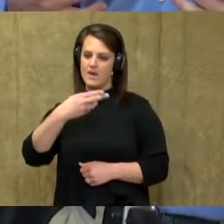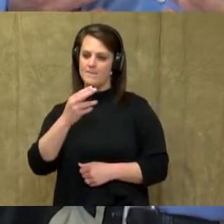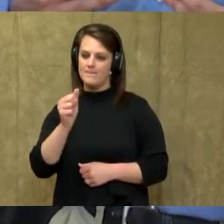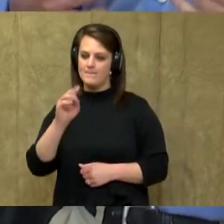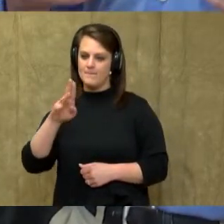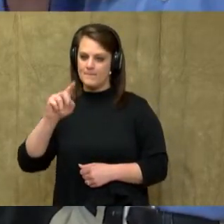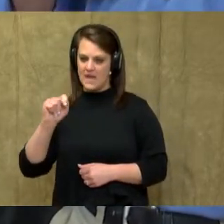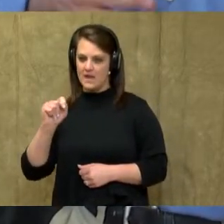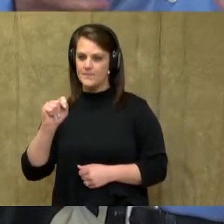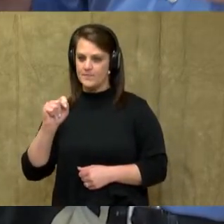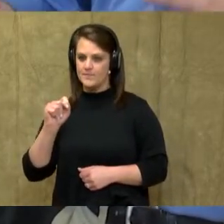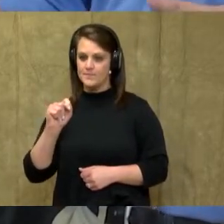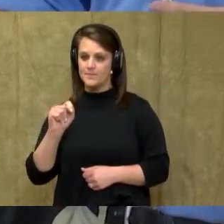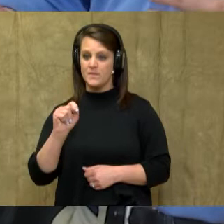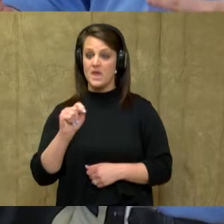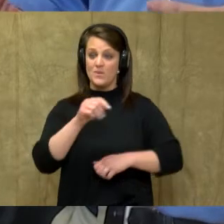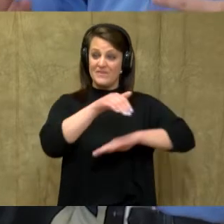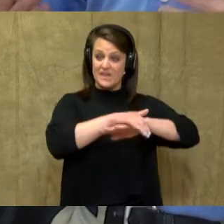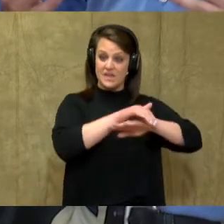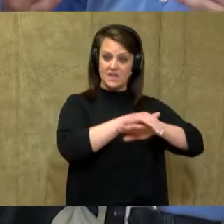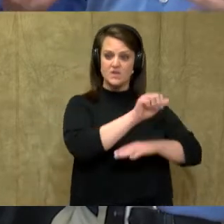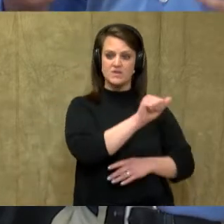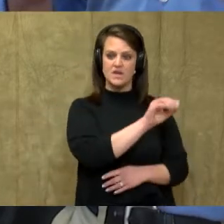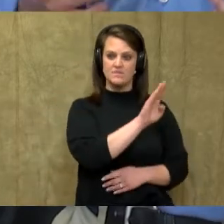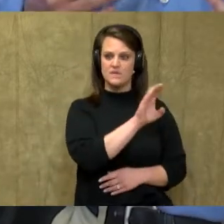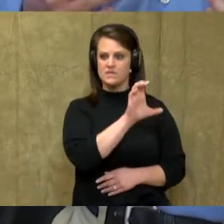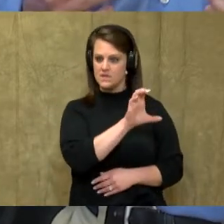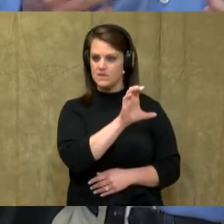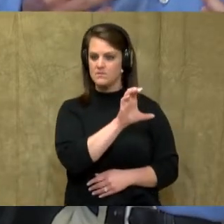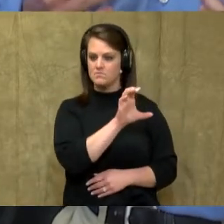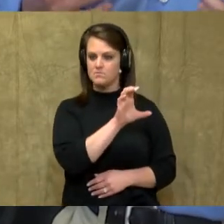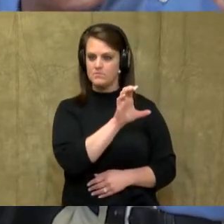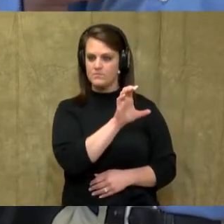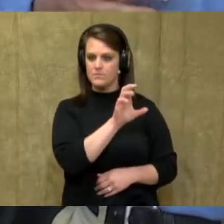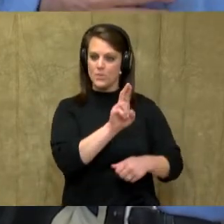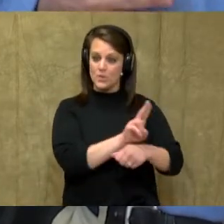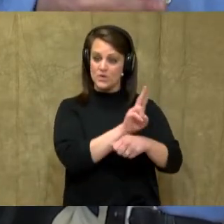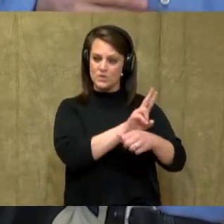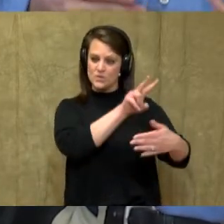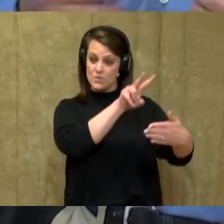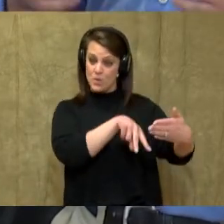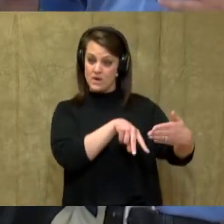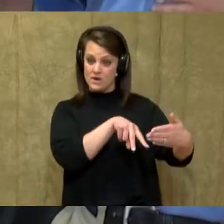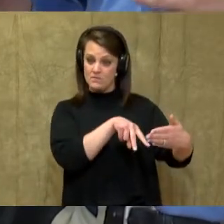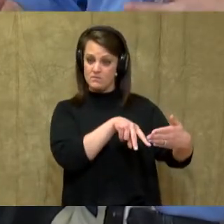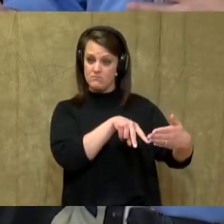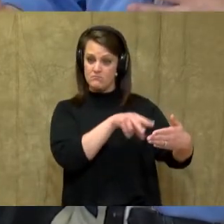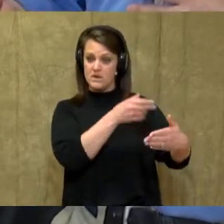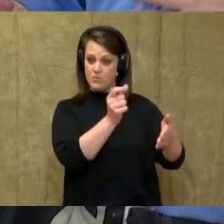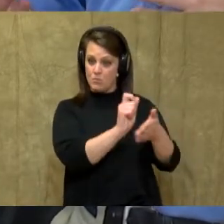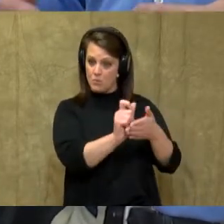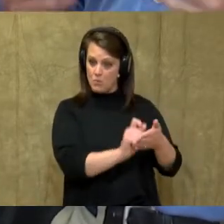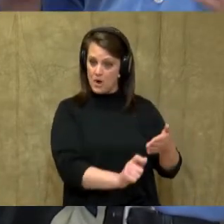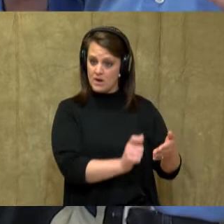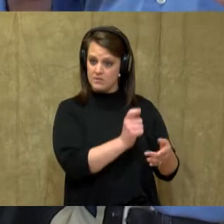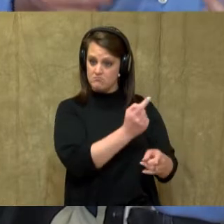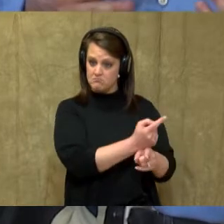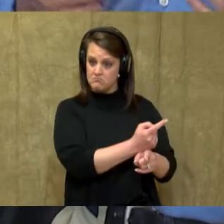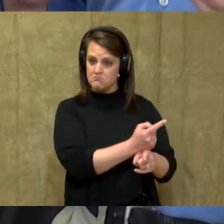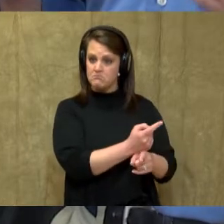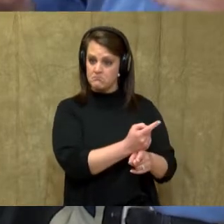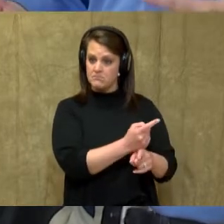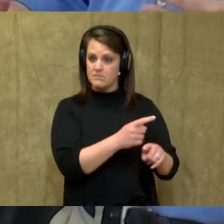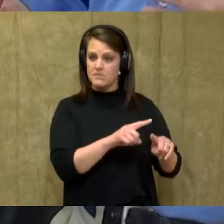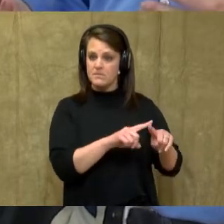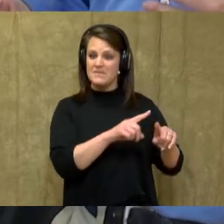we have an English alphabet, which we use to read and to write in the